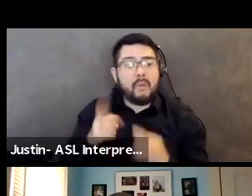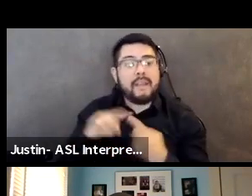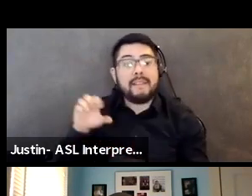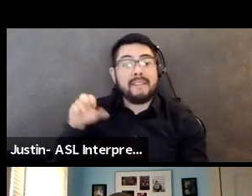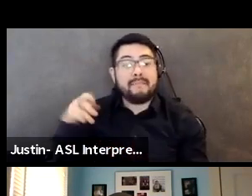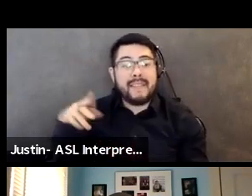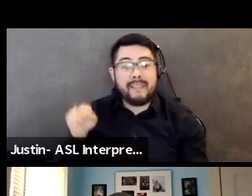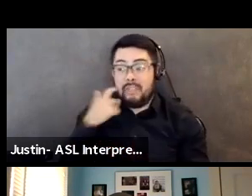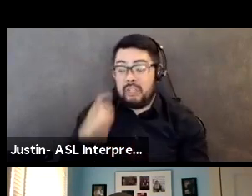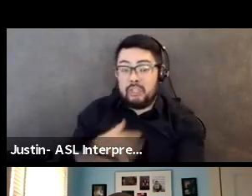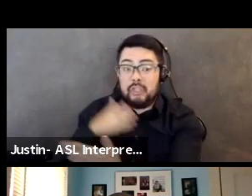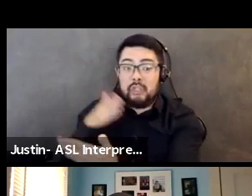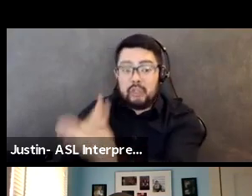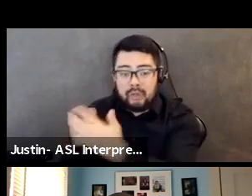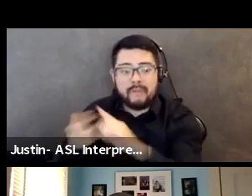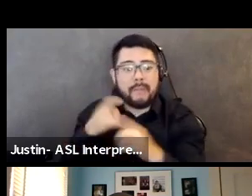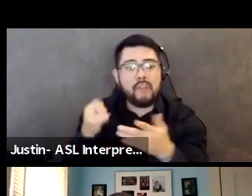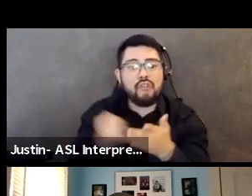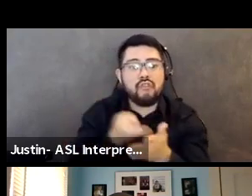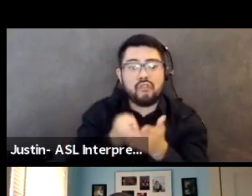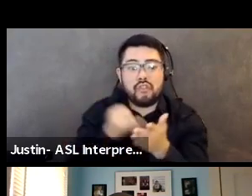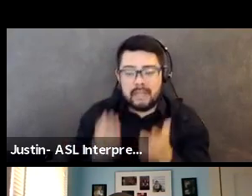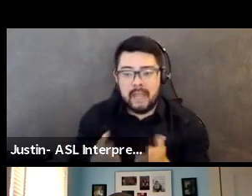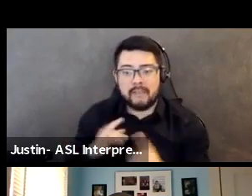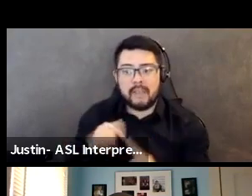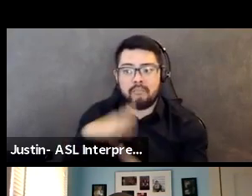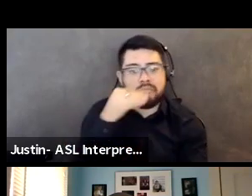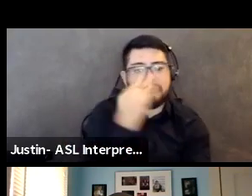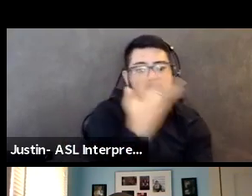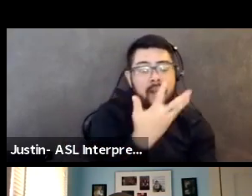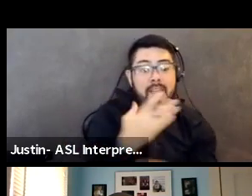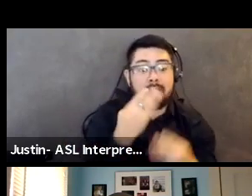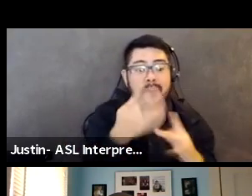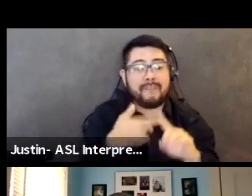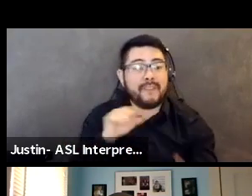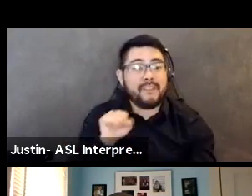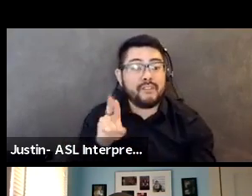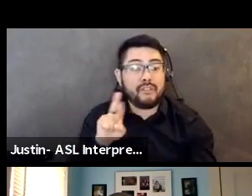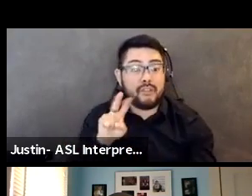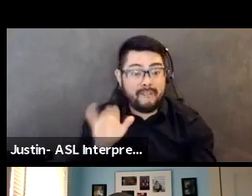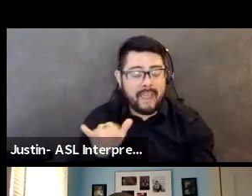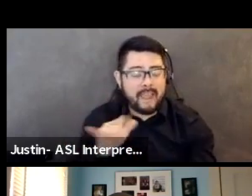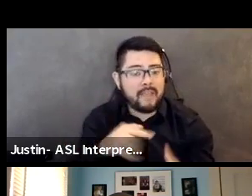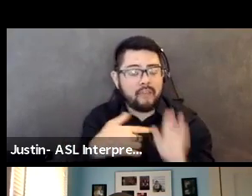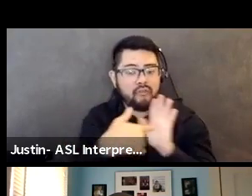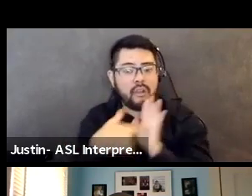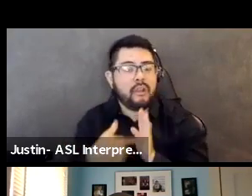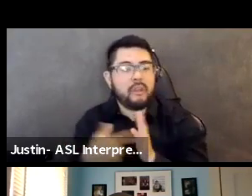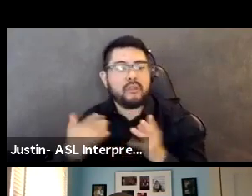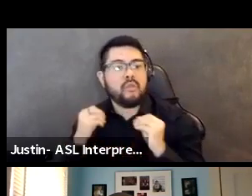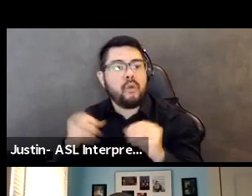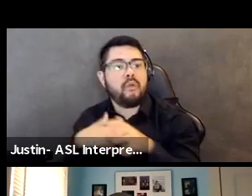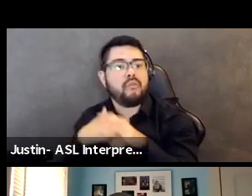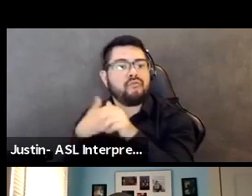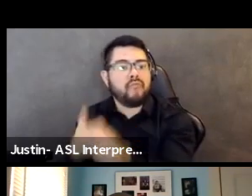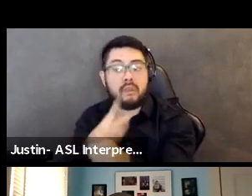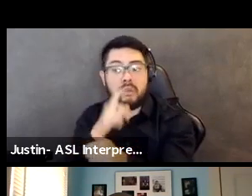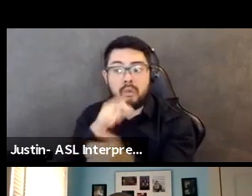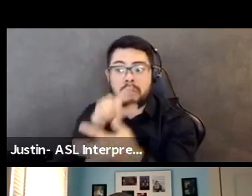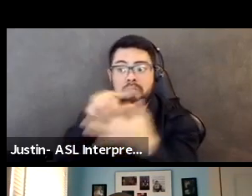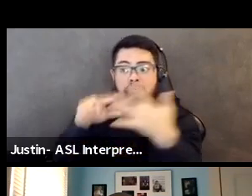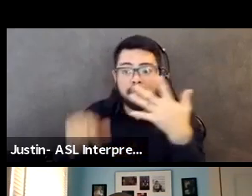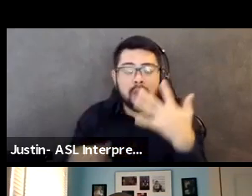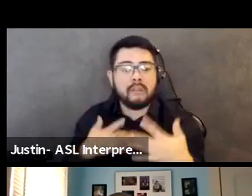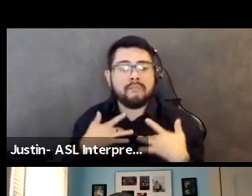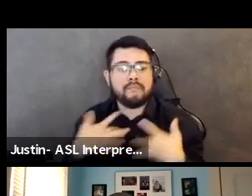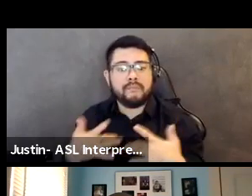sued by a journalist where they actually gave the information on the survey and what the survey showed is they didn't have tracking on who did what it was mostly skewed